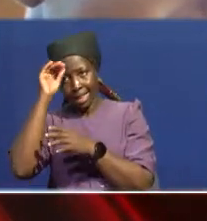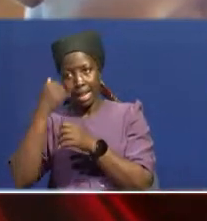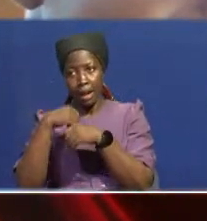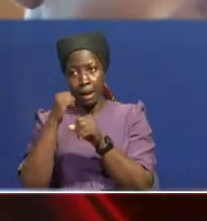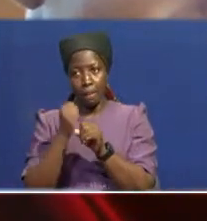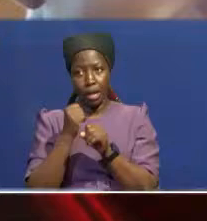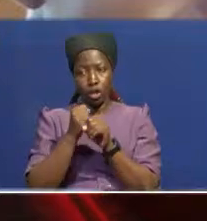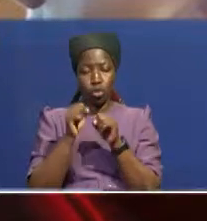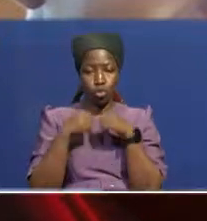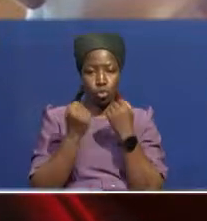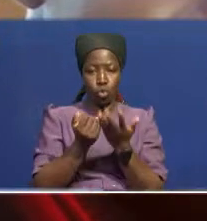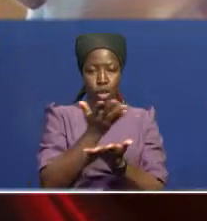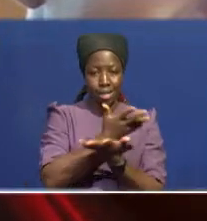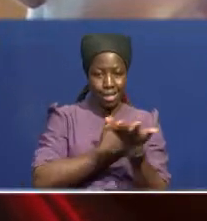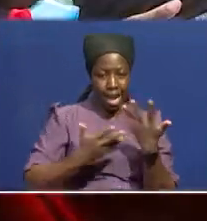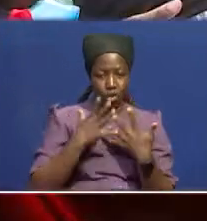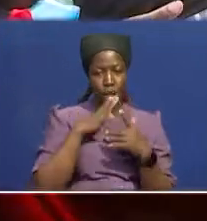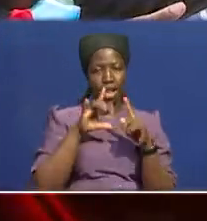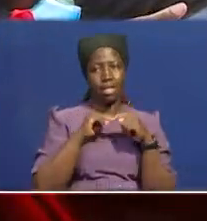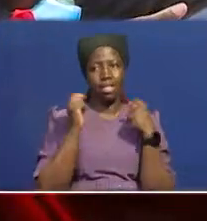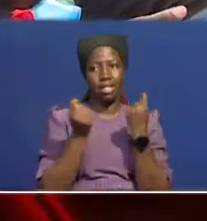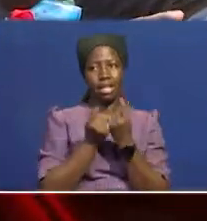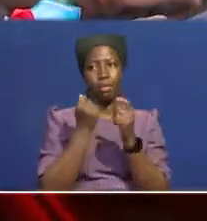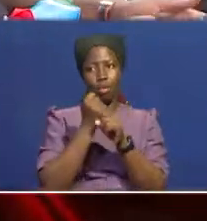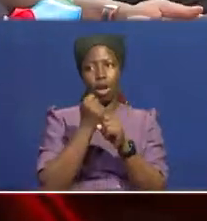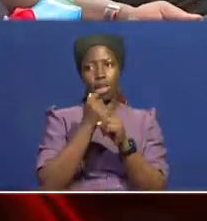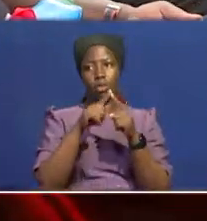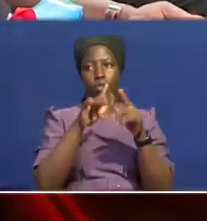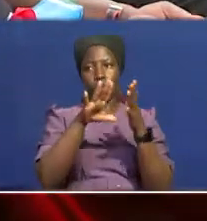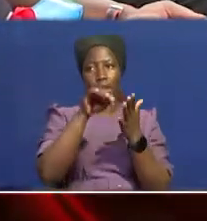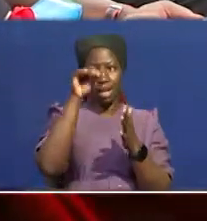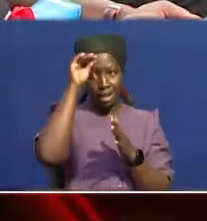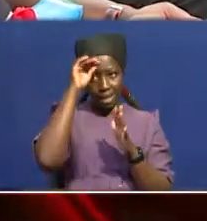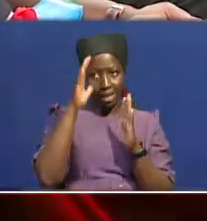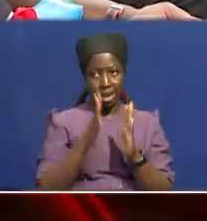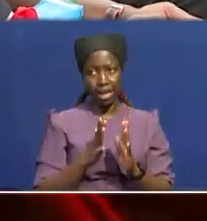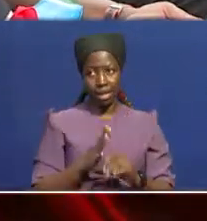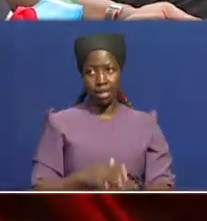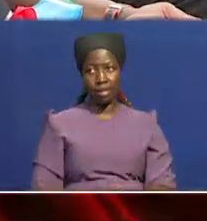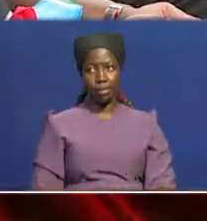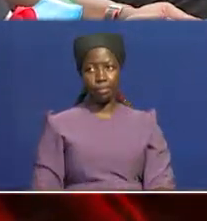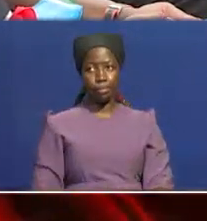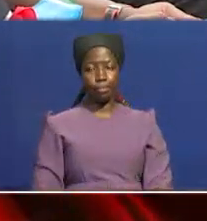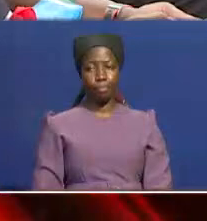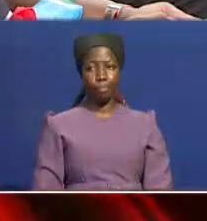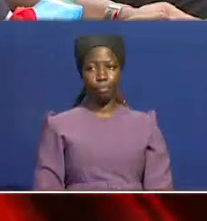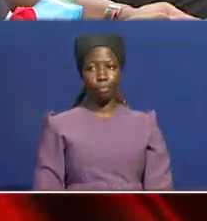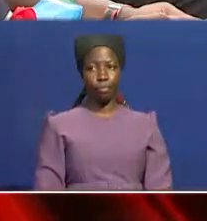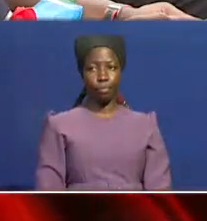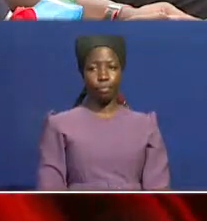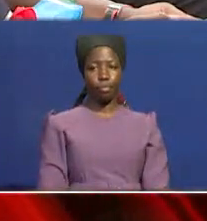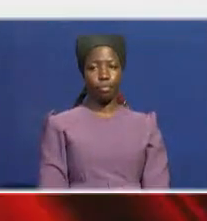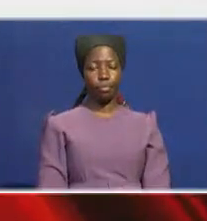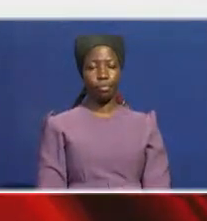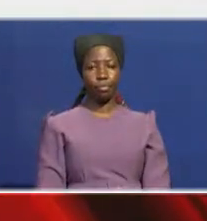teamwork amongst the learners. Frederick Mwoki for Lunchtime News.